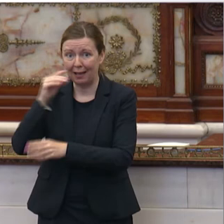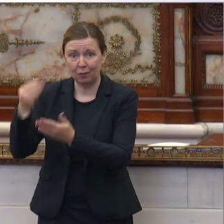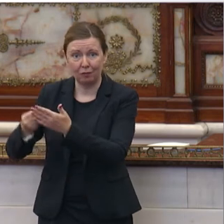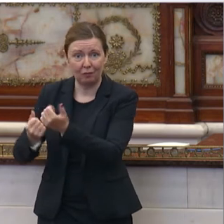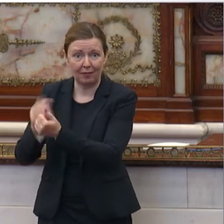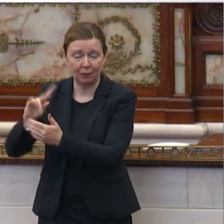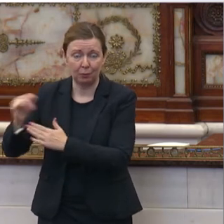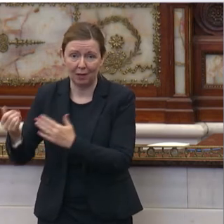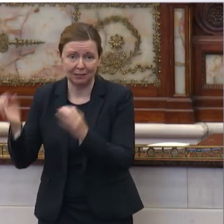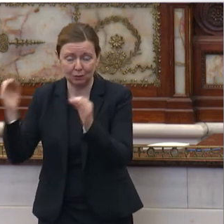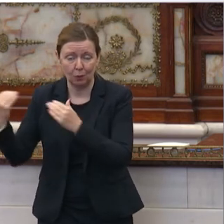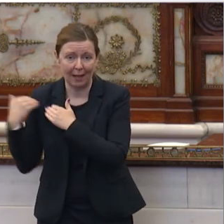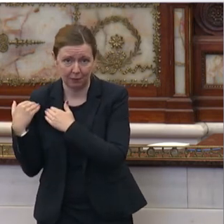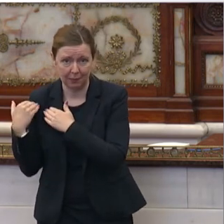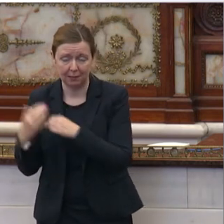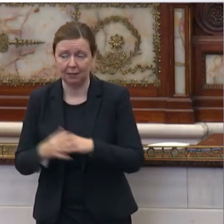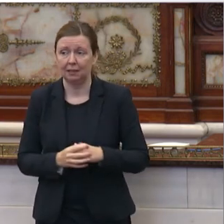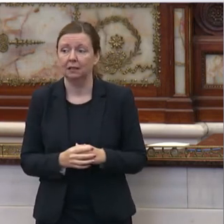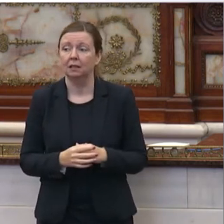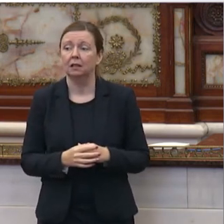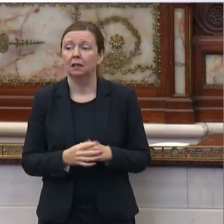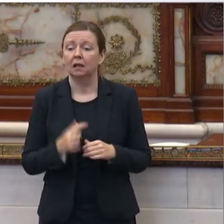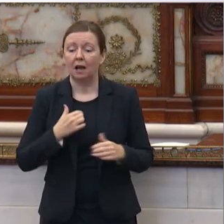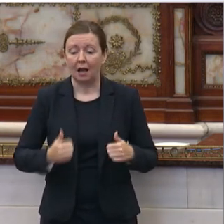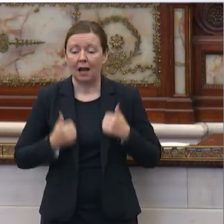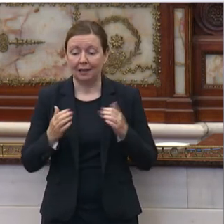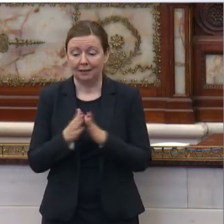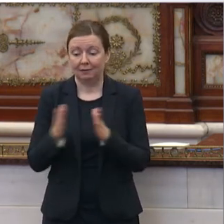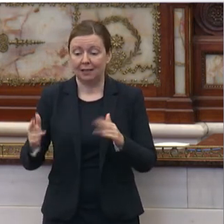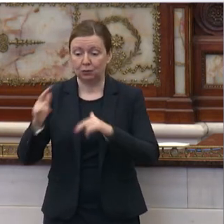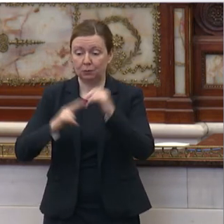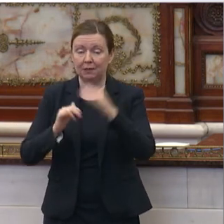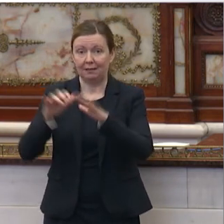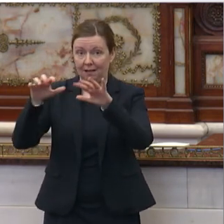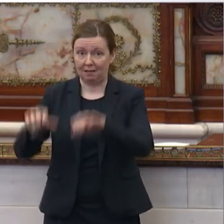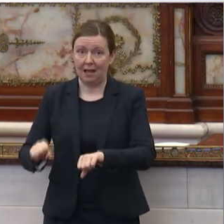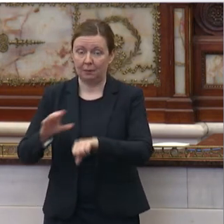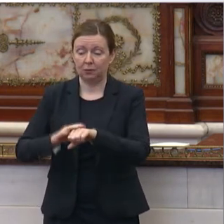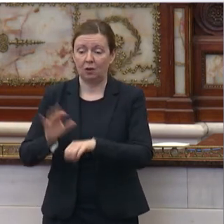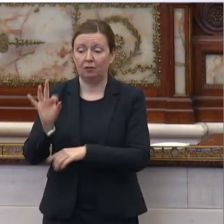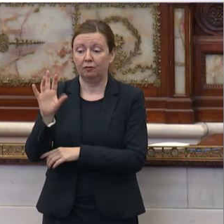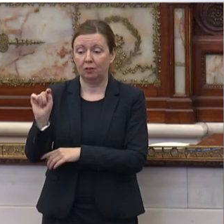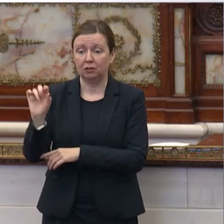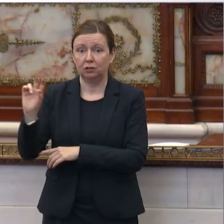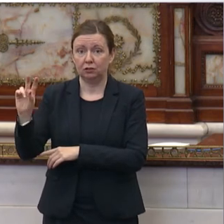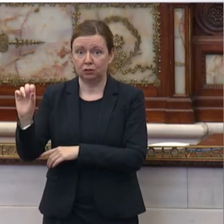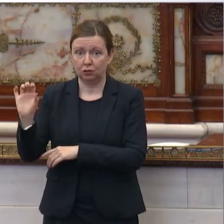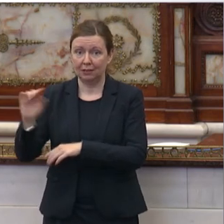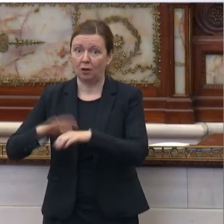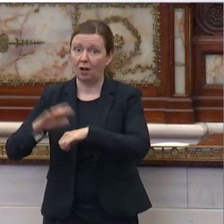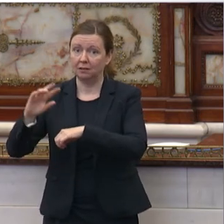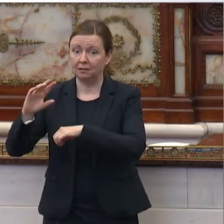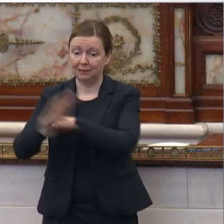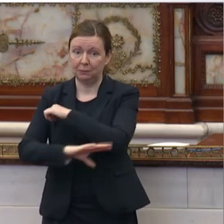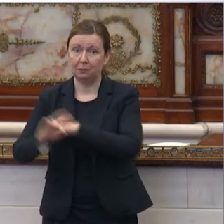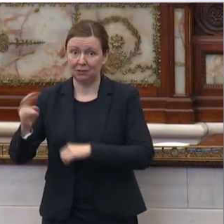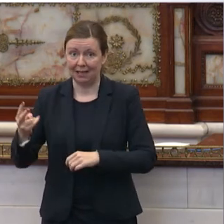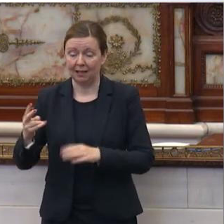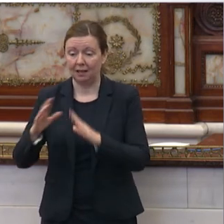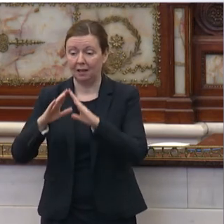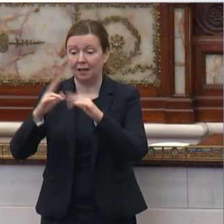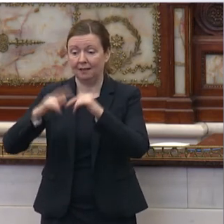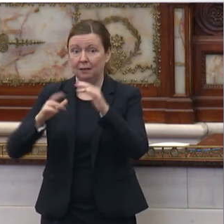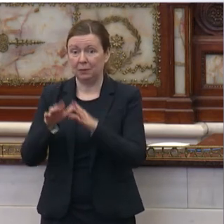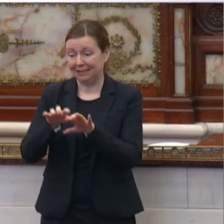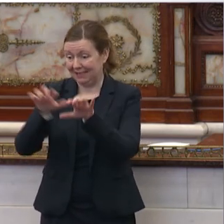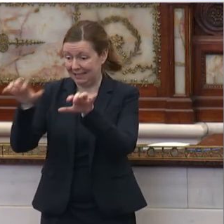projects. So I live next to the building that collapsed on Front Street on September 2nd. The building next to me was undergoing